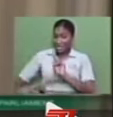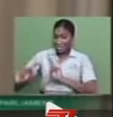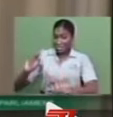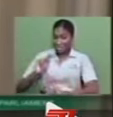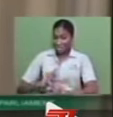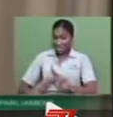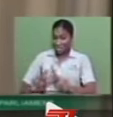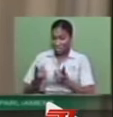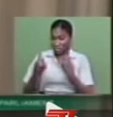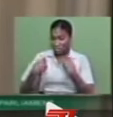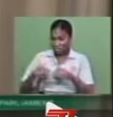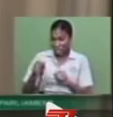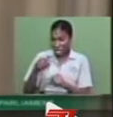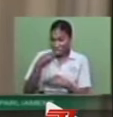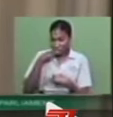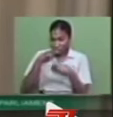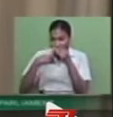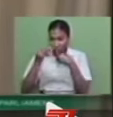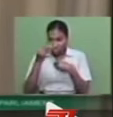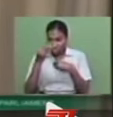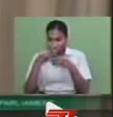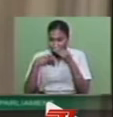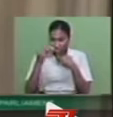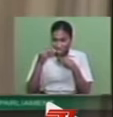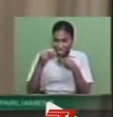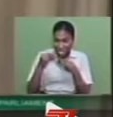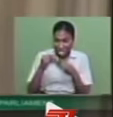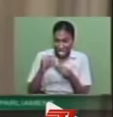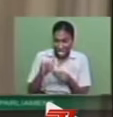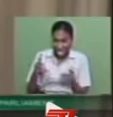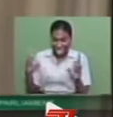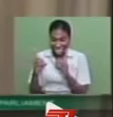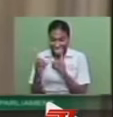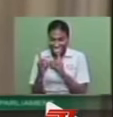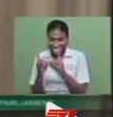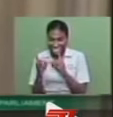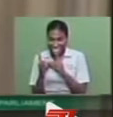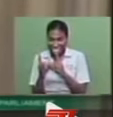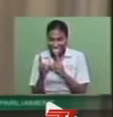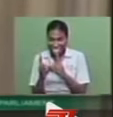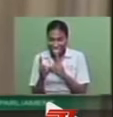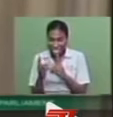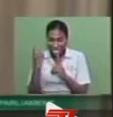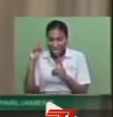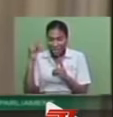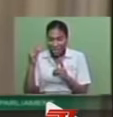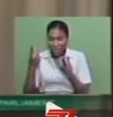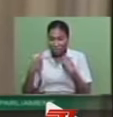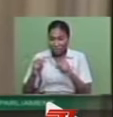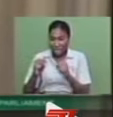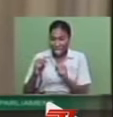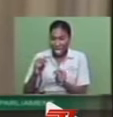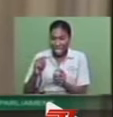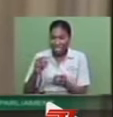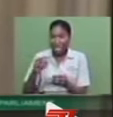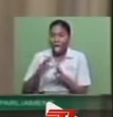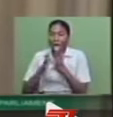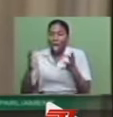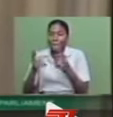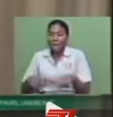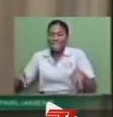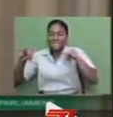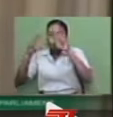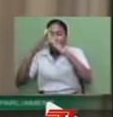amount of stamp duty on a deed. So if you're using that, you're also using a kind of escape route. This